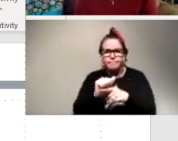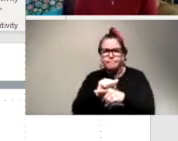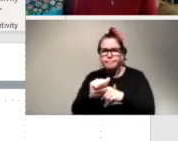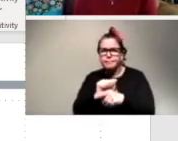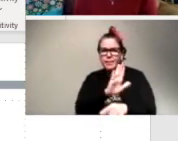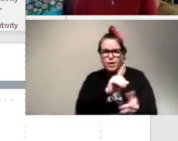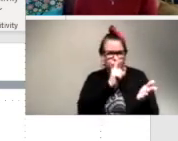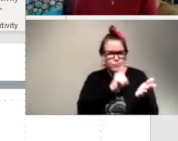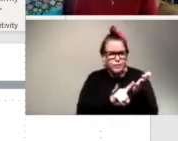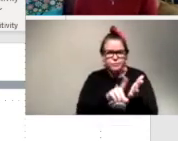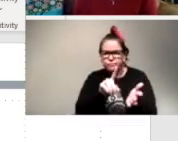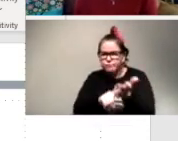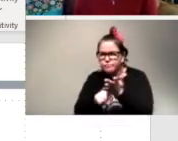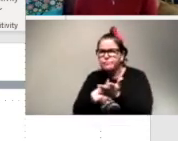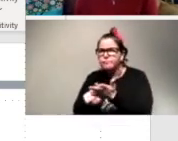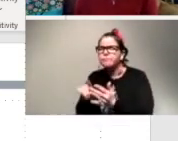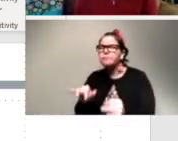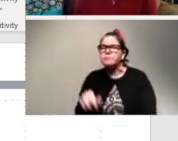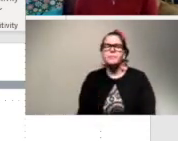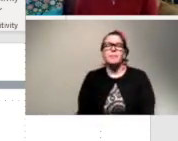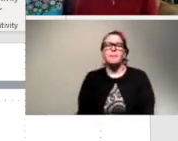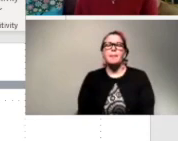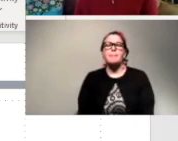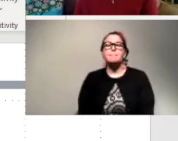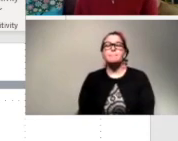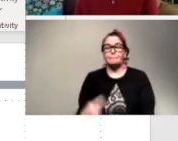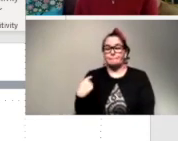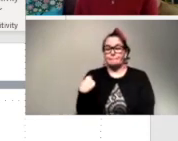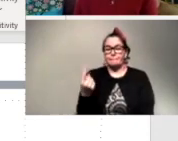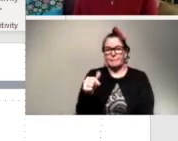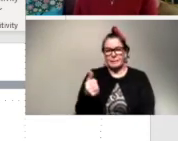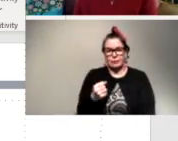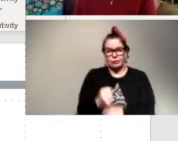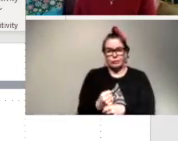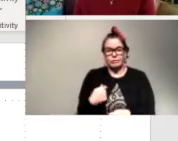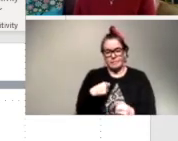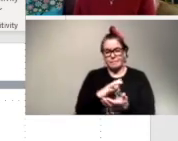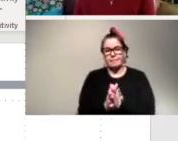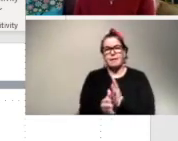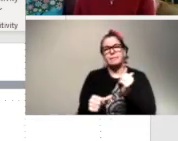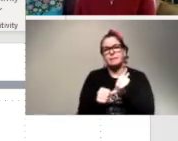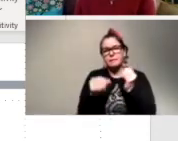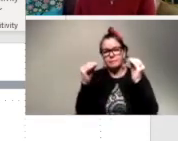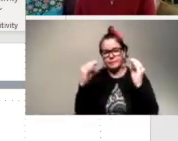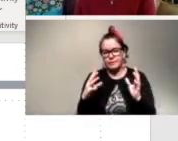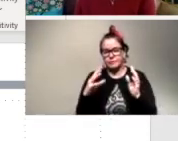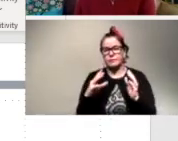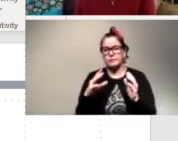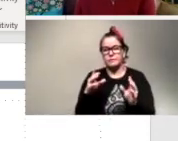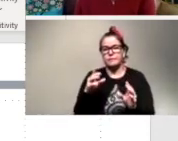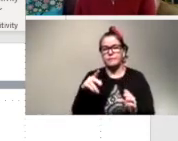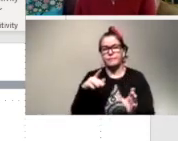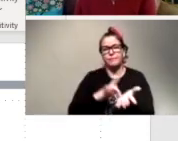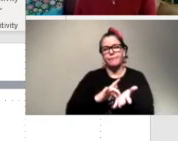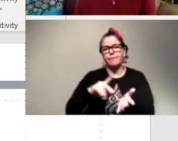research that I was interested in. And then in the past 10 years, I became an assistant professor of